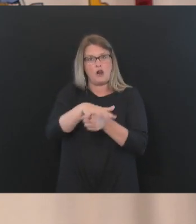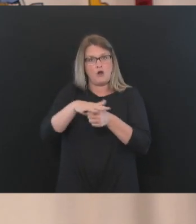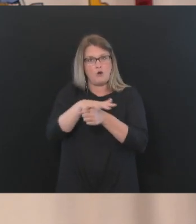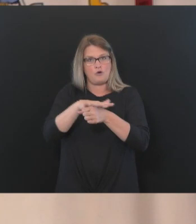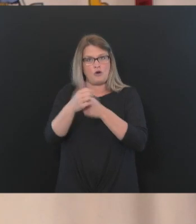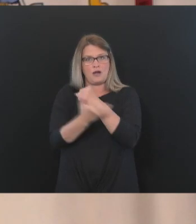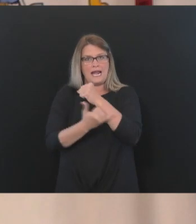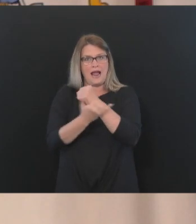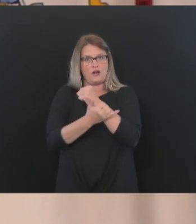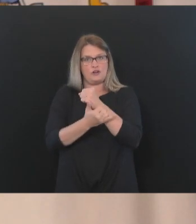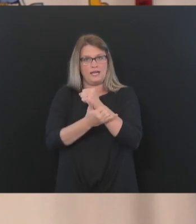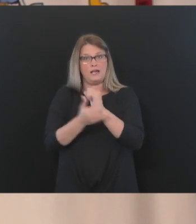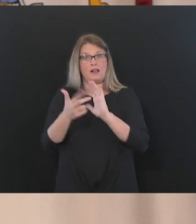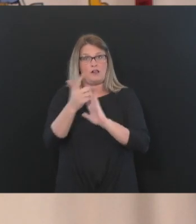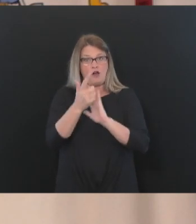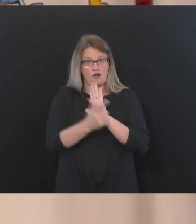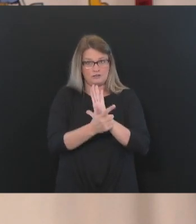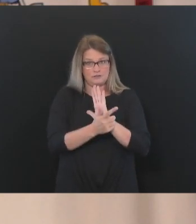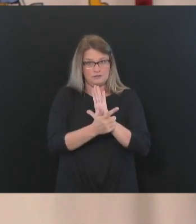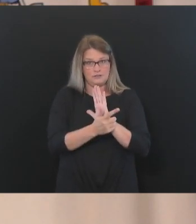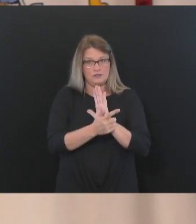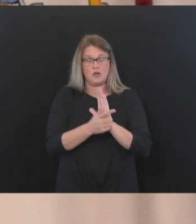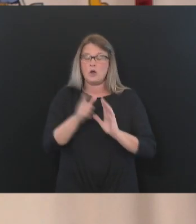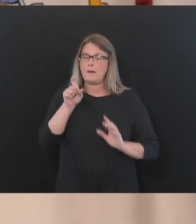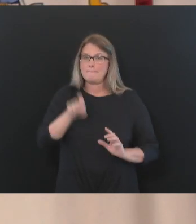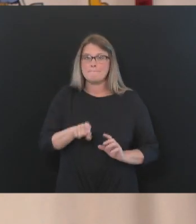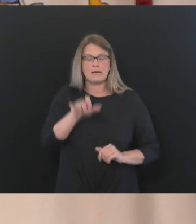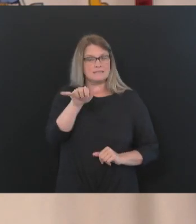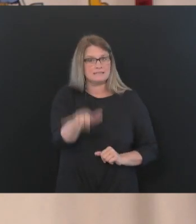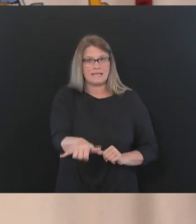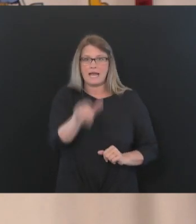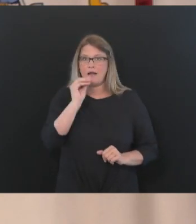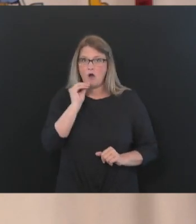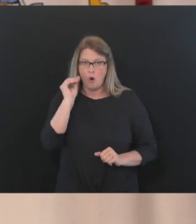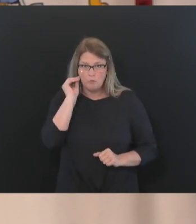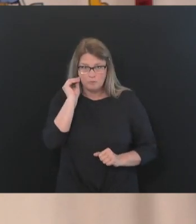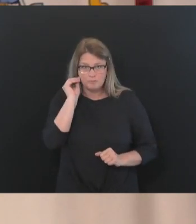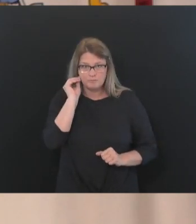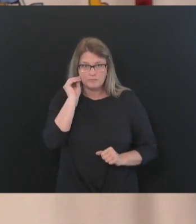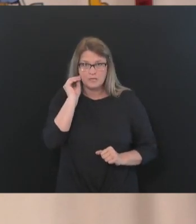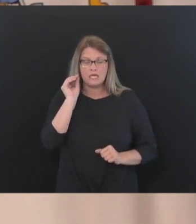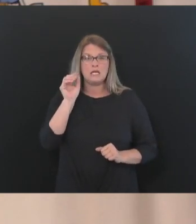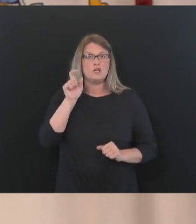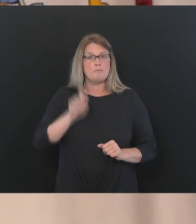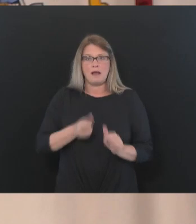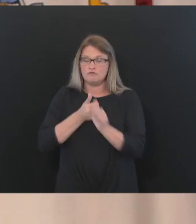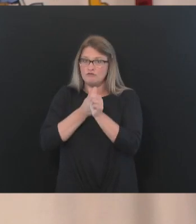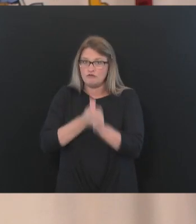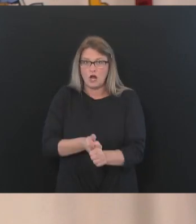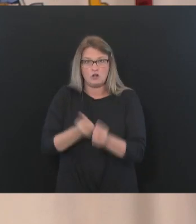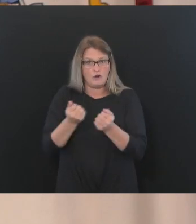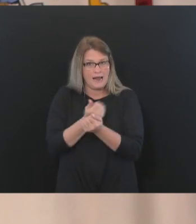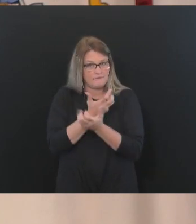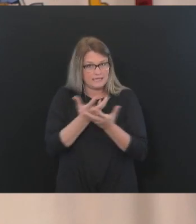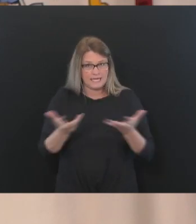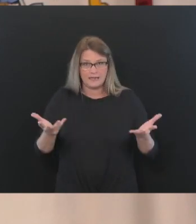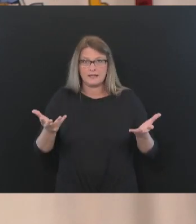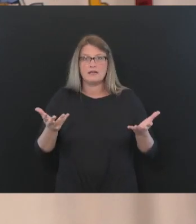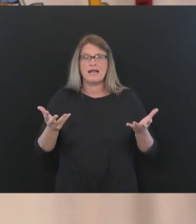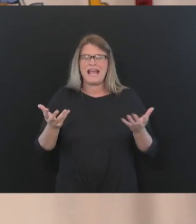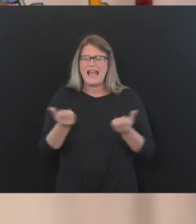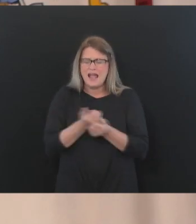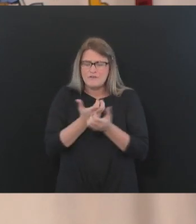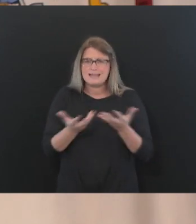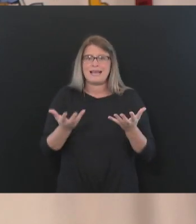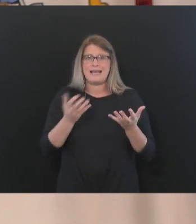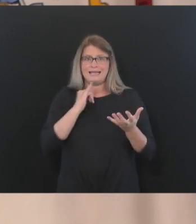You know, we've got to stay at home. We've got to listen, and we've got to take heed to everything we're doing. It's